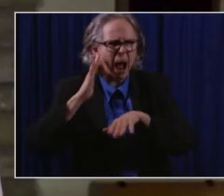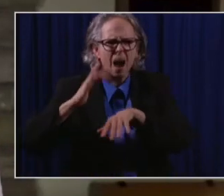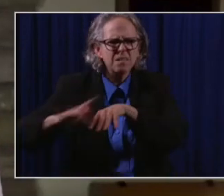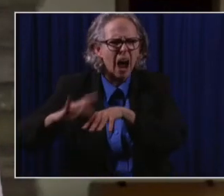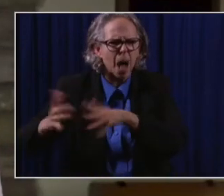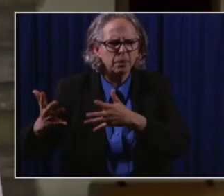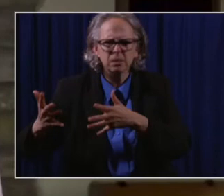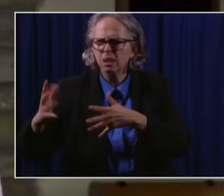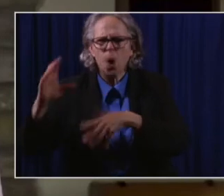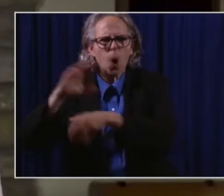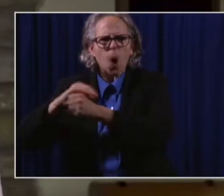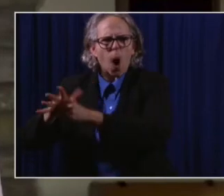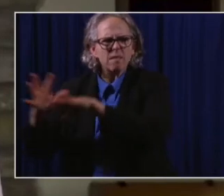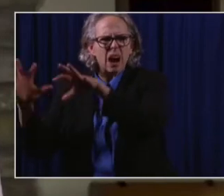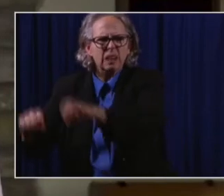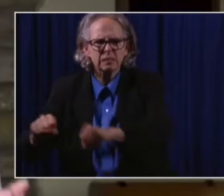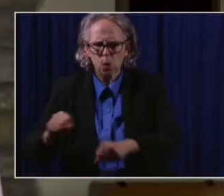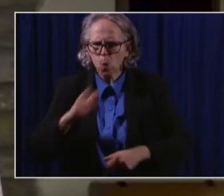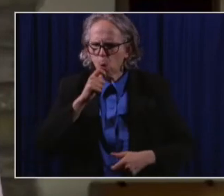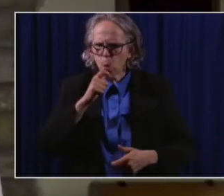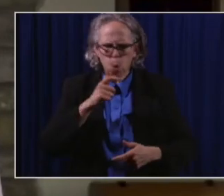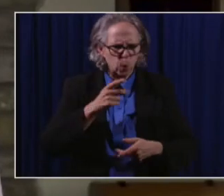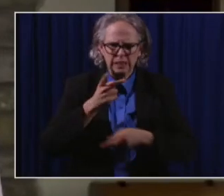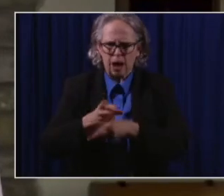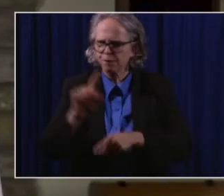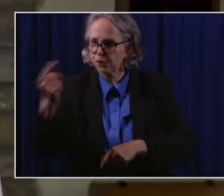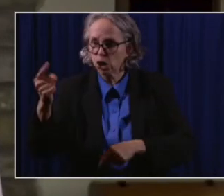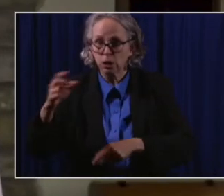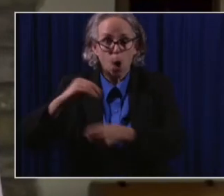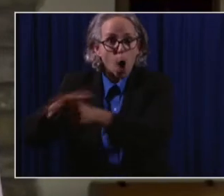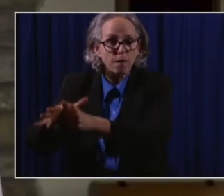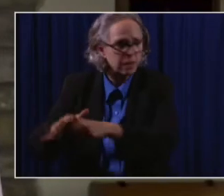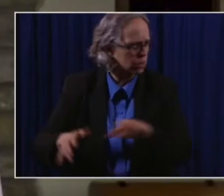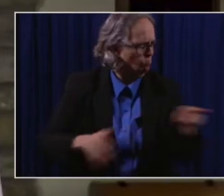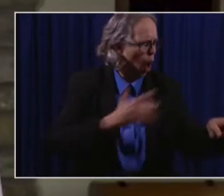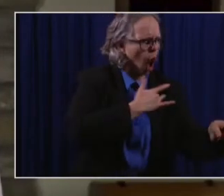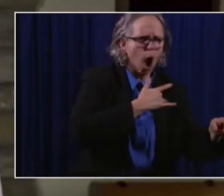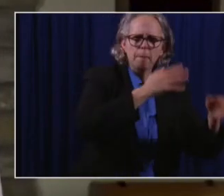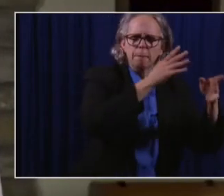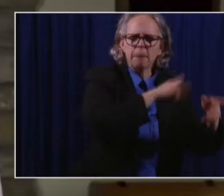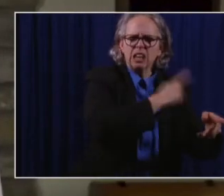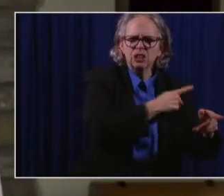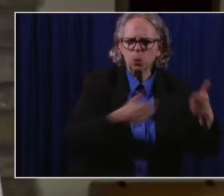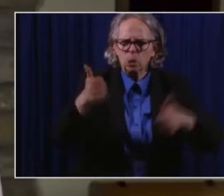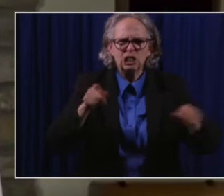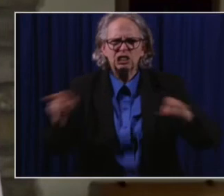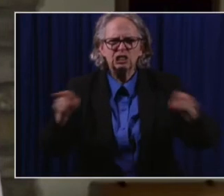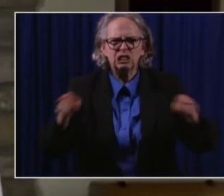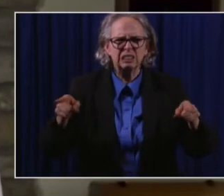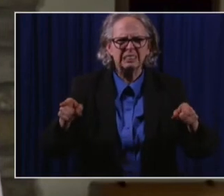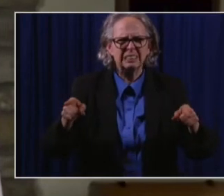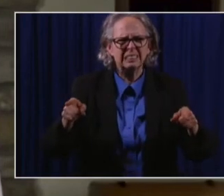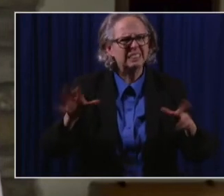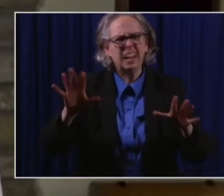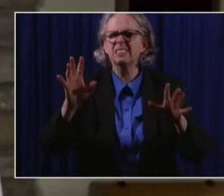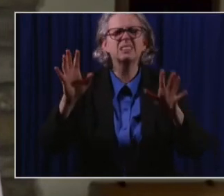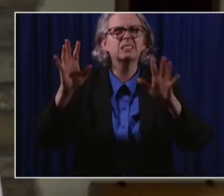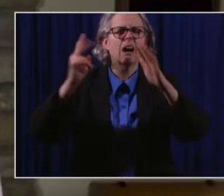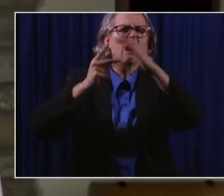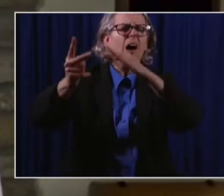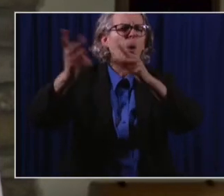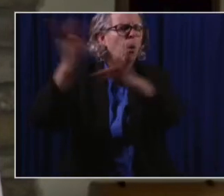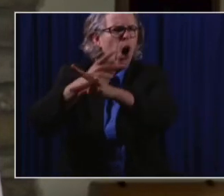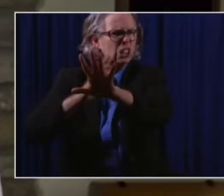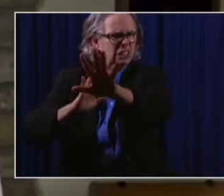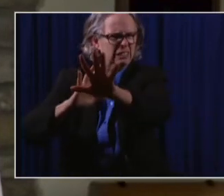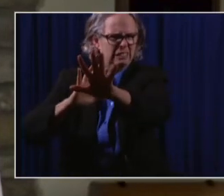know, how we're treating people. So we're not treating them as well as we might be able to. But there's other scenarios too that are less dire,